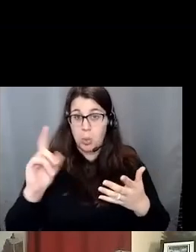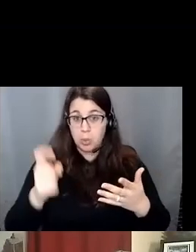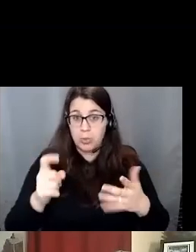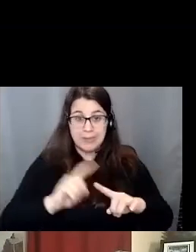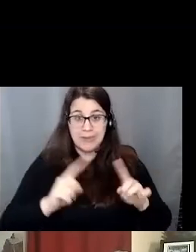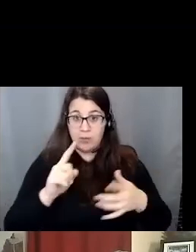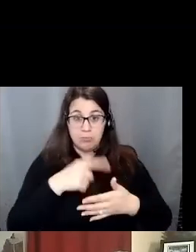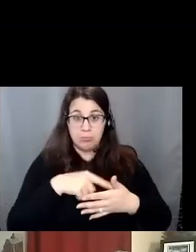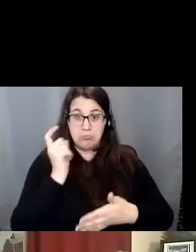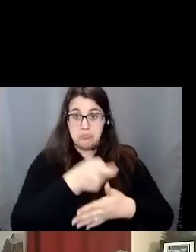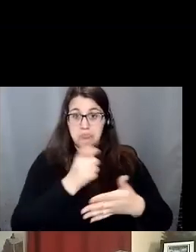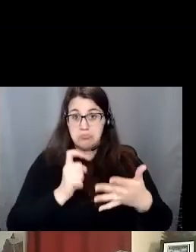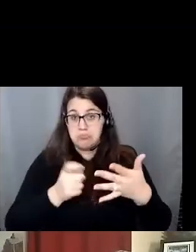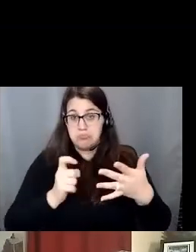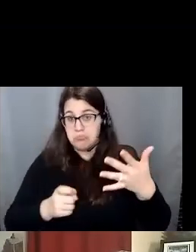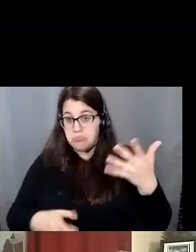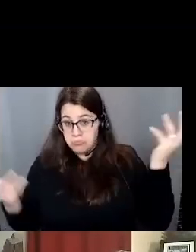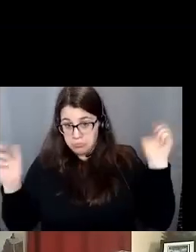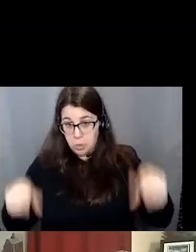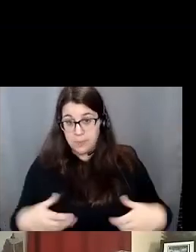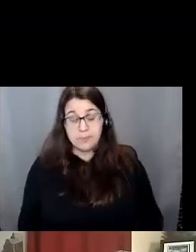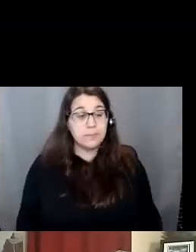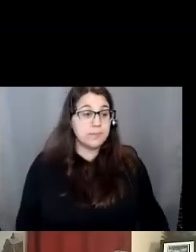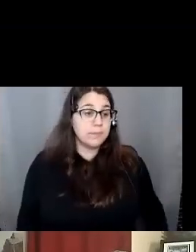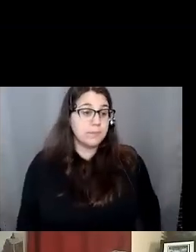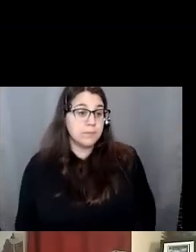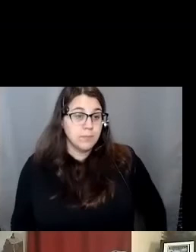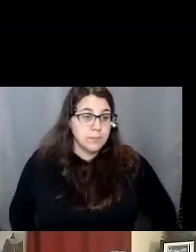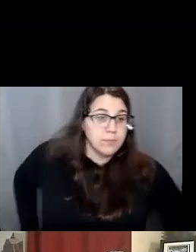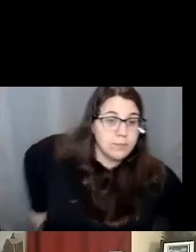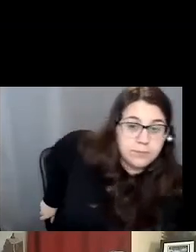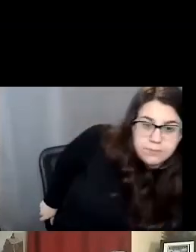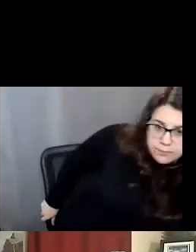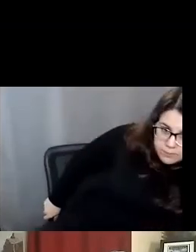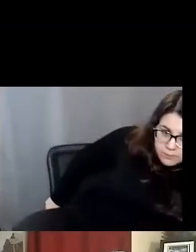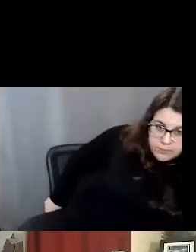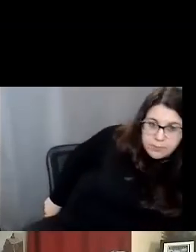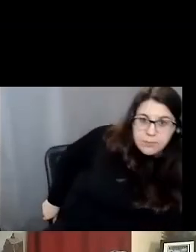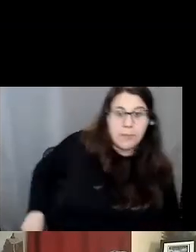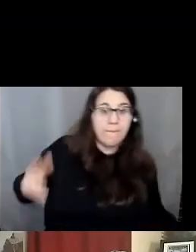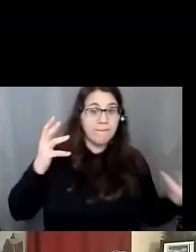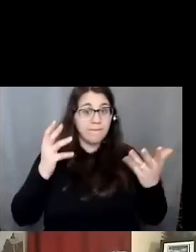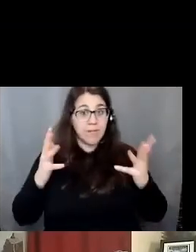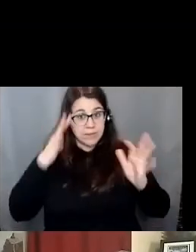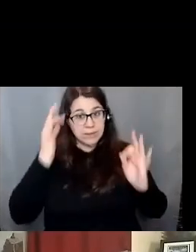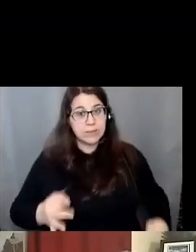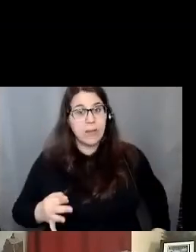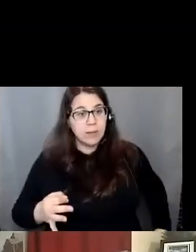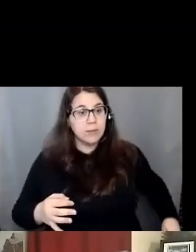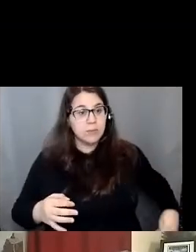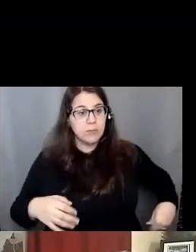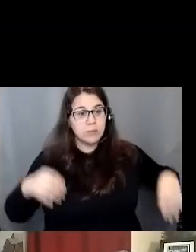your contributions to go. Once you've decided that, let's say in this case, you'll see when we go to the next screen, we put $100 in